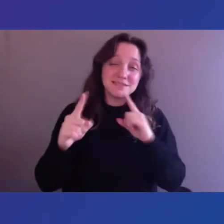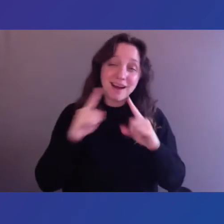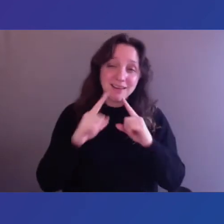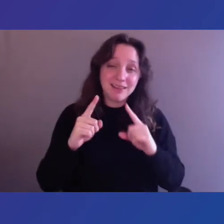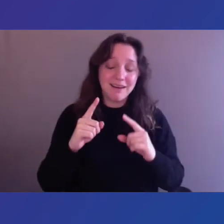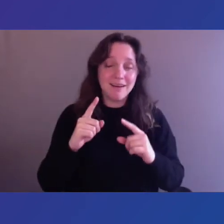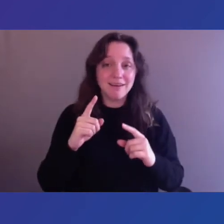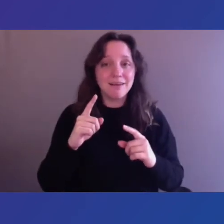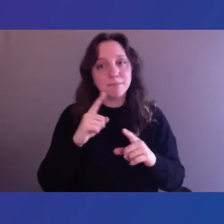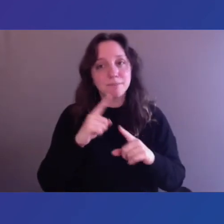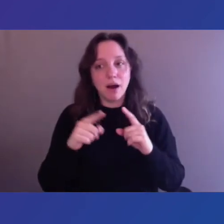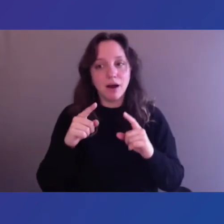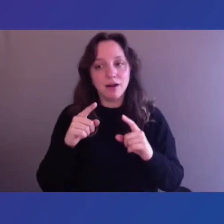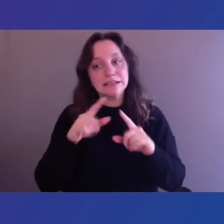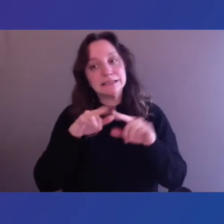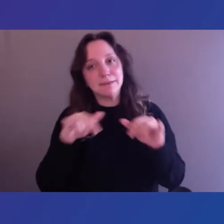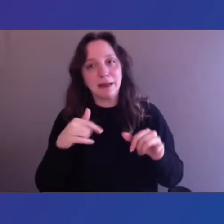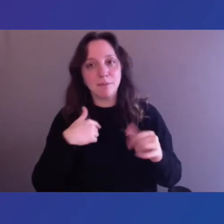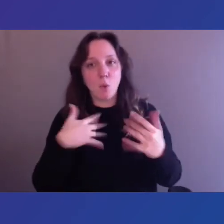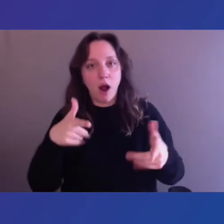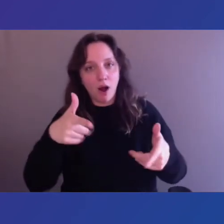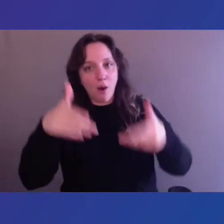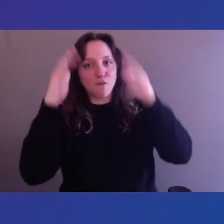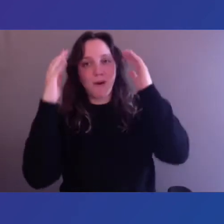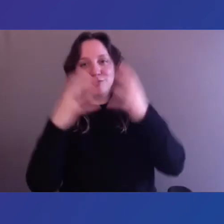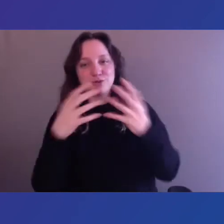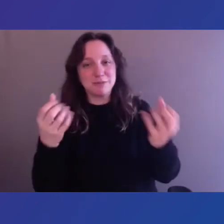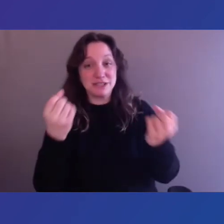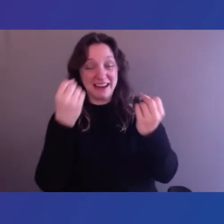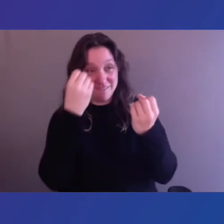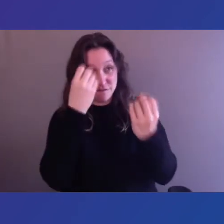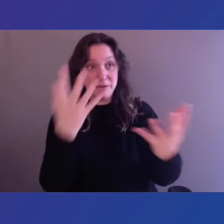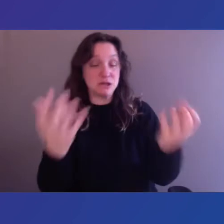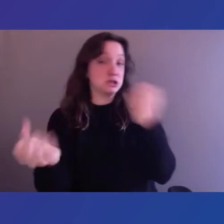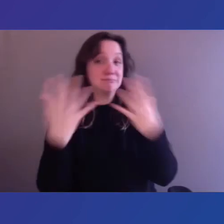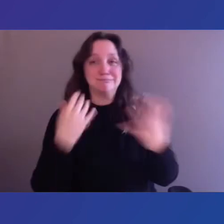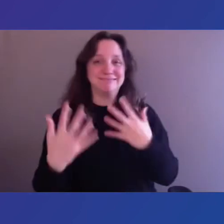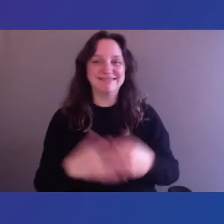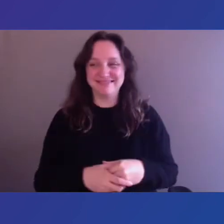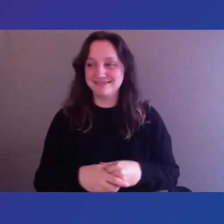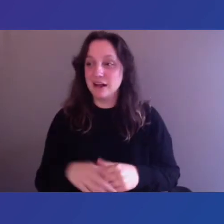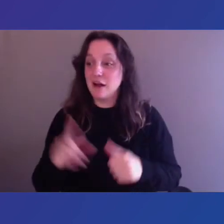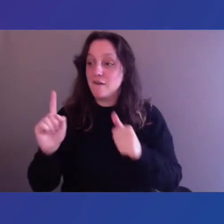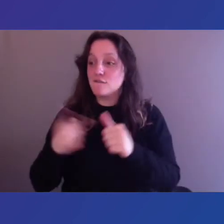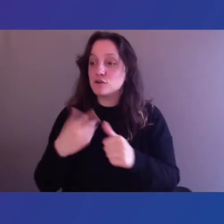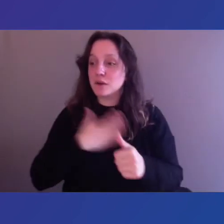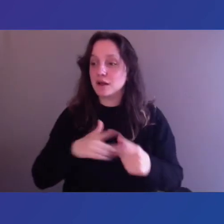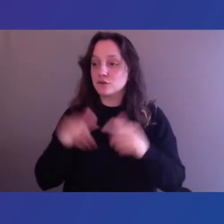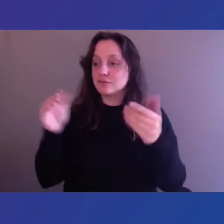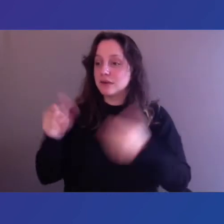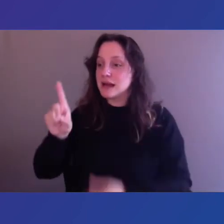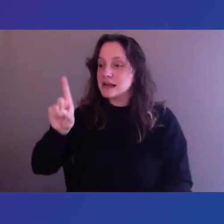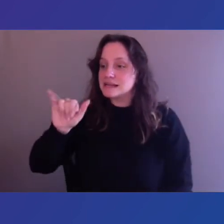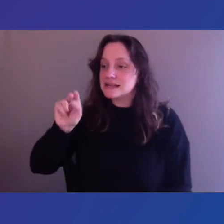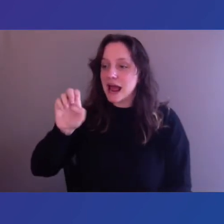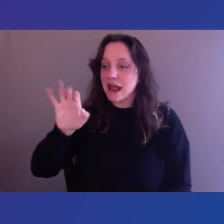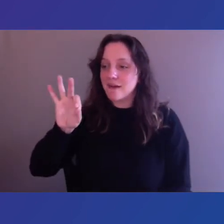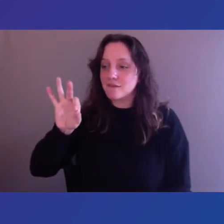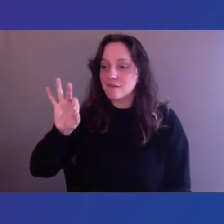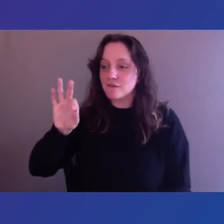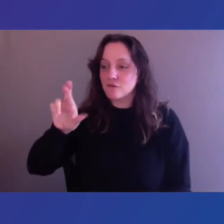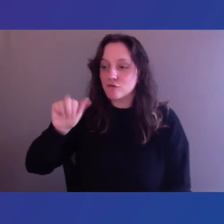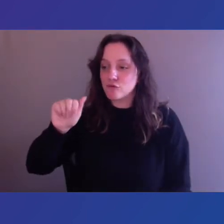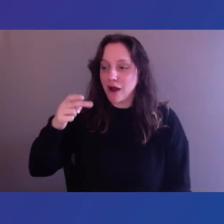information coming at you. Okay, first up, I'm going to introduce Diane Freyr. She writes and directs narrative